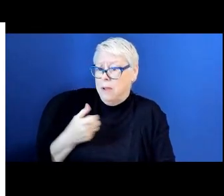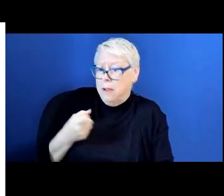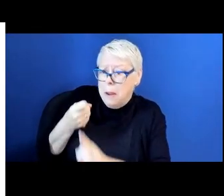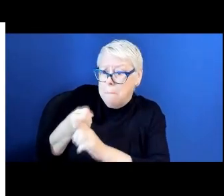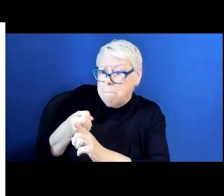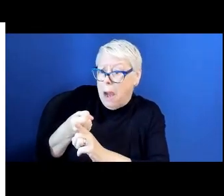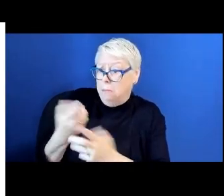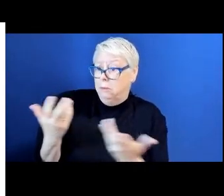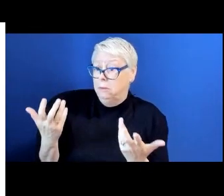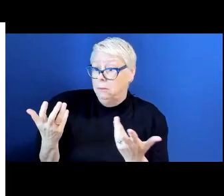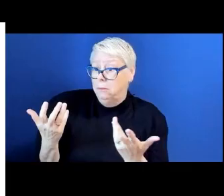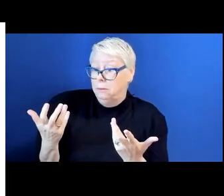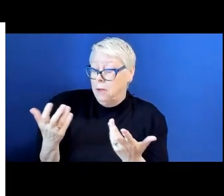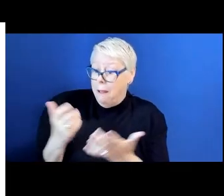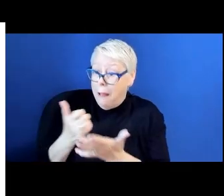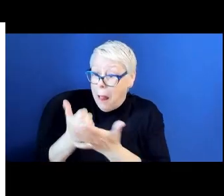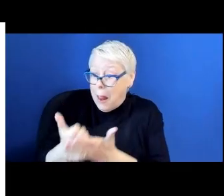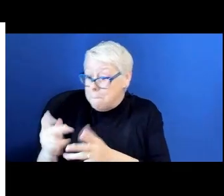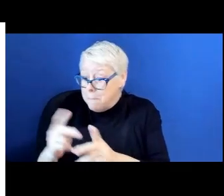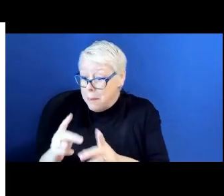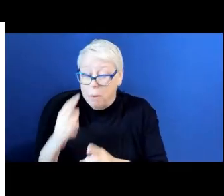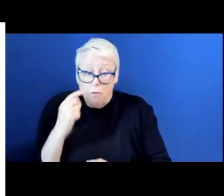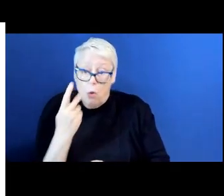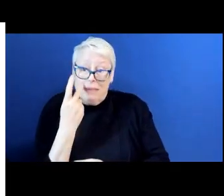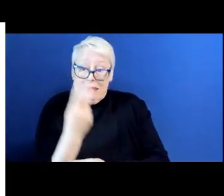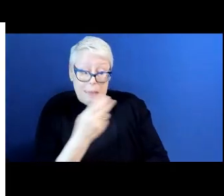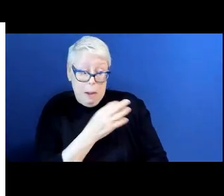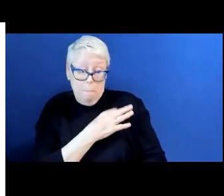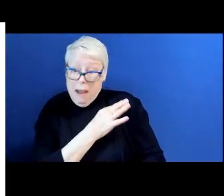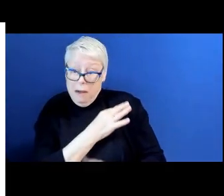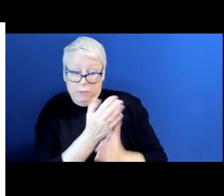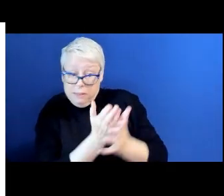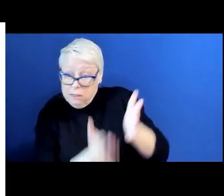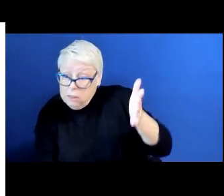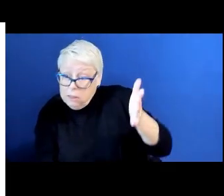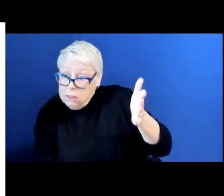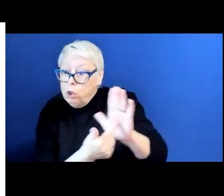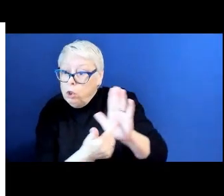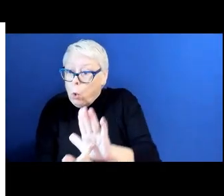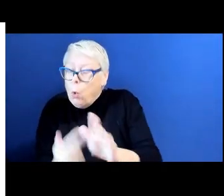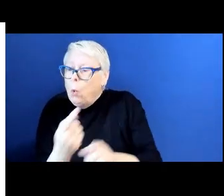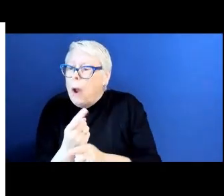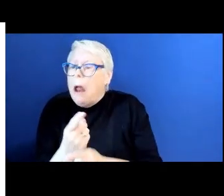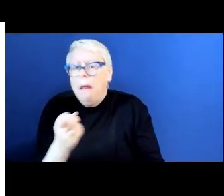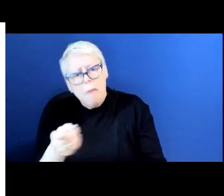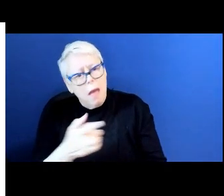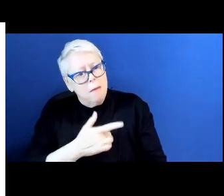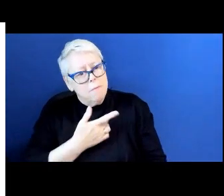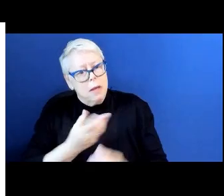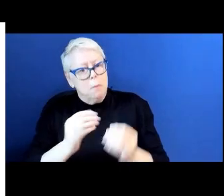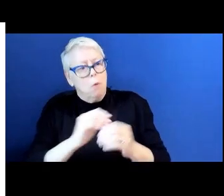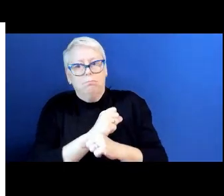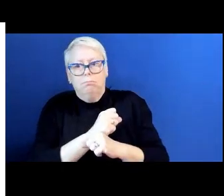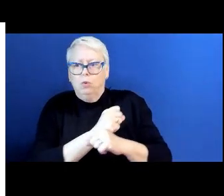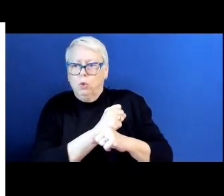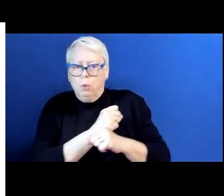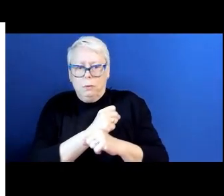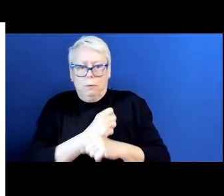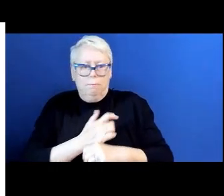that helping people to access the benefits, creating this feeling of security,